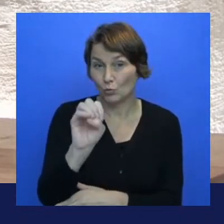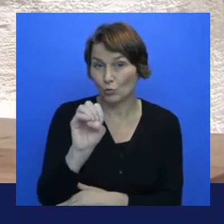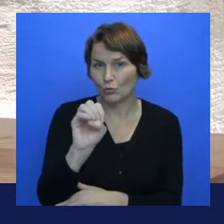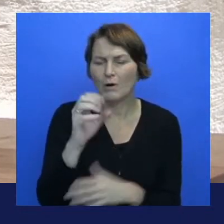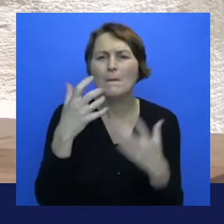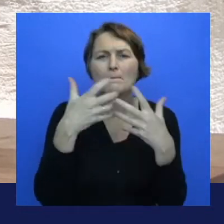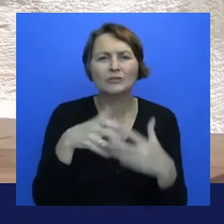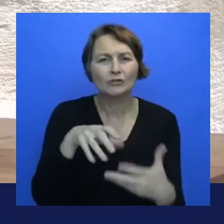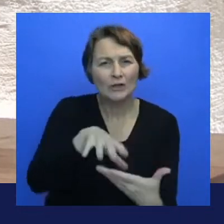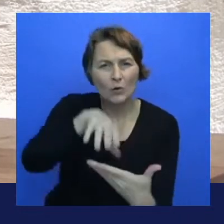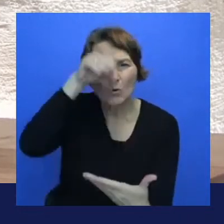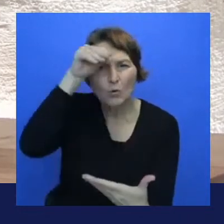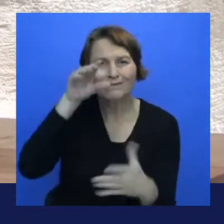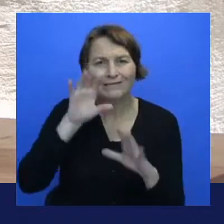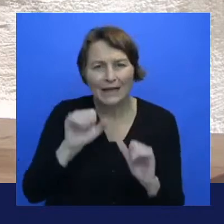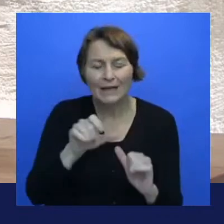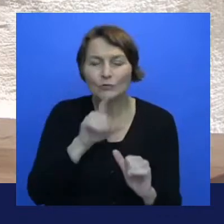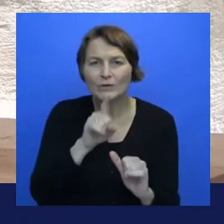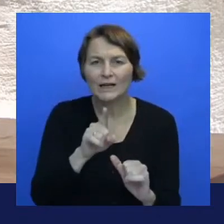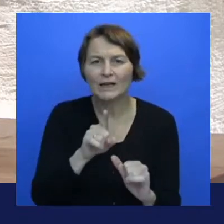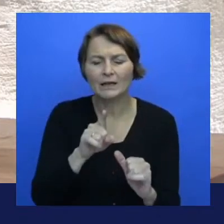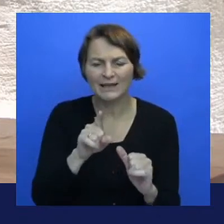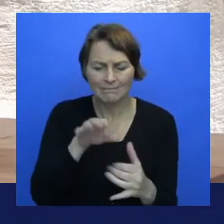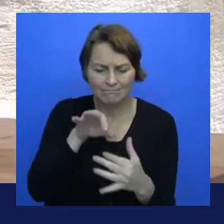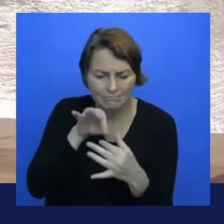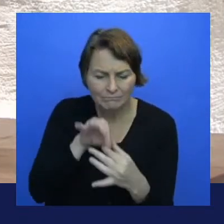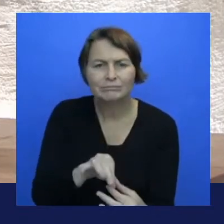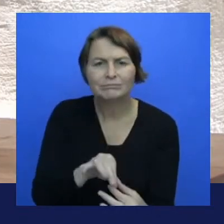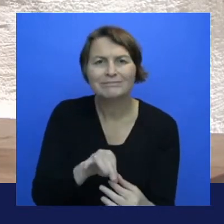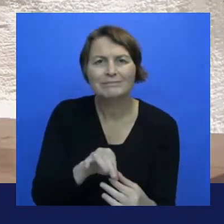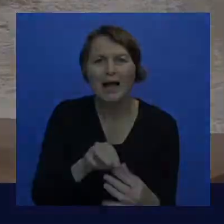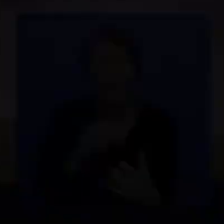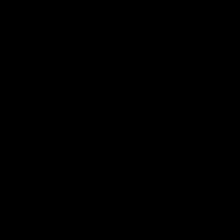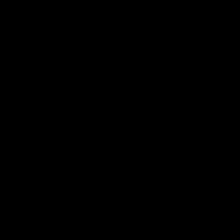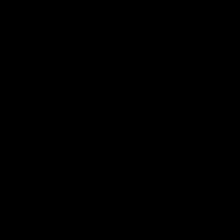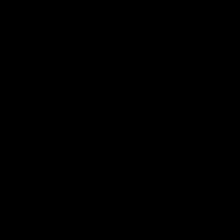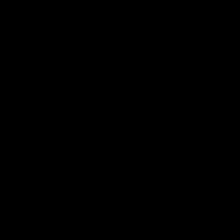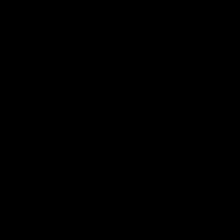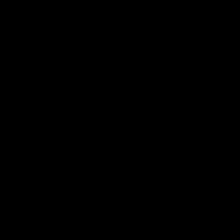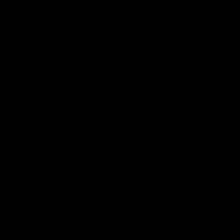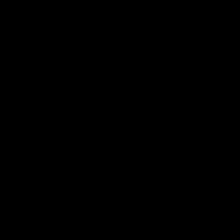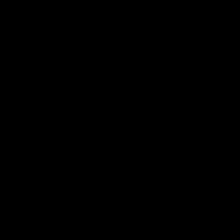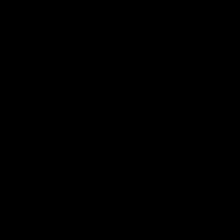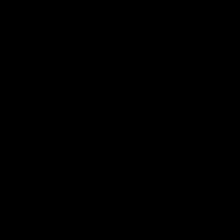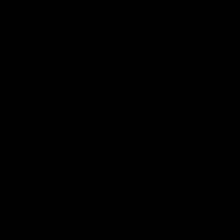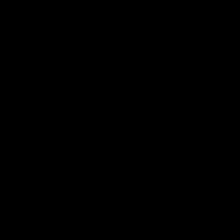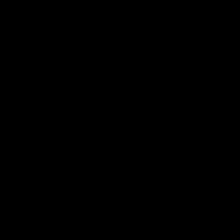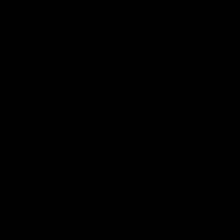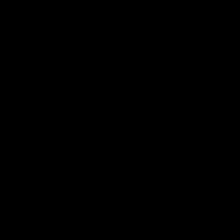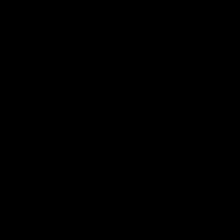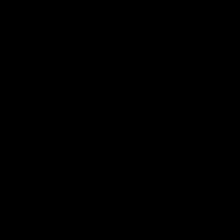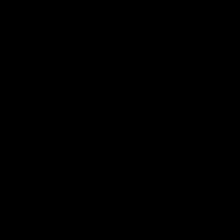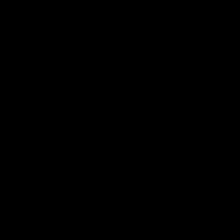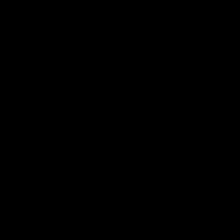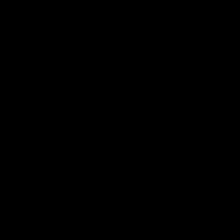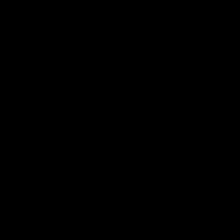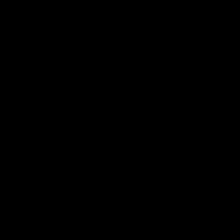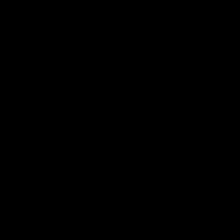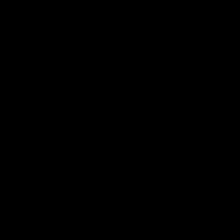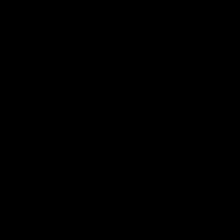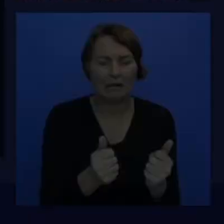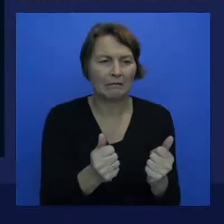from your applications. And we focus there on making sure it works for all skill levels, whether you're a novice who's working with